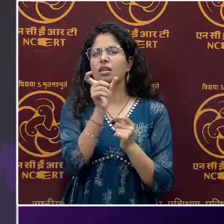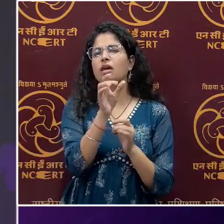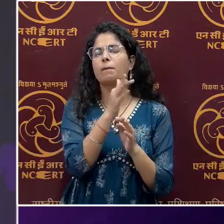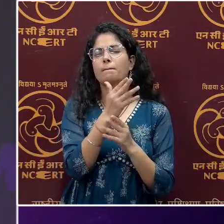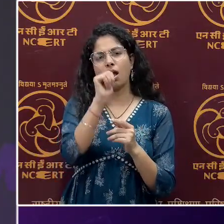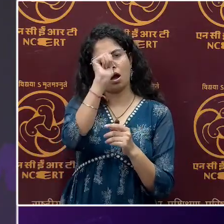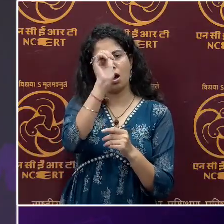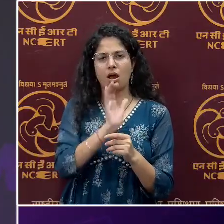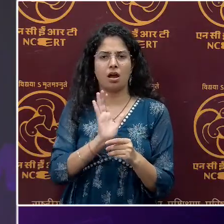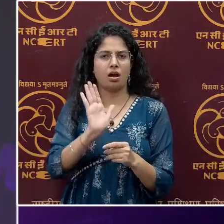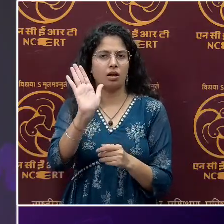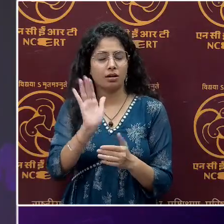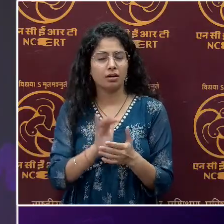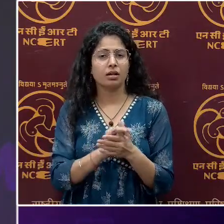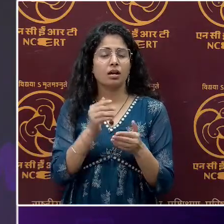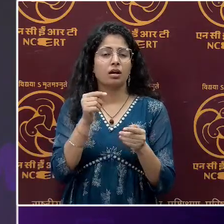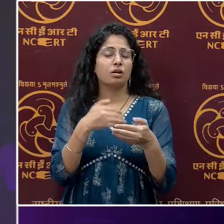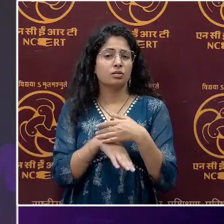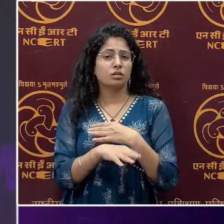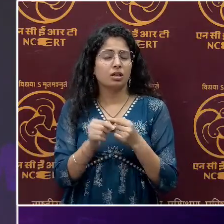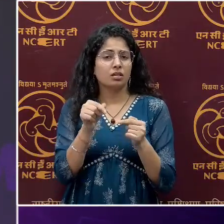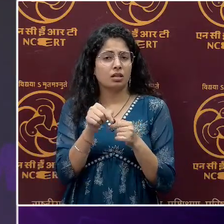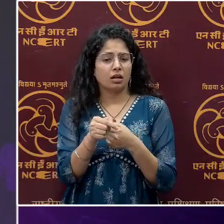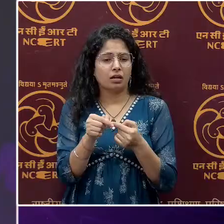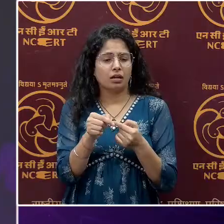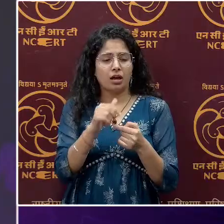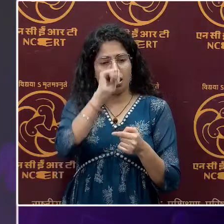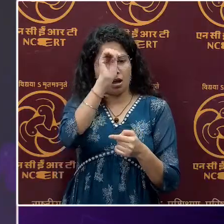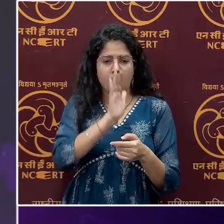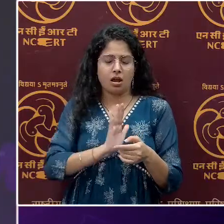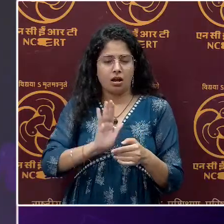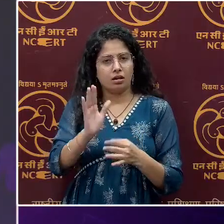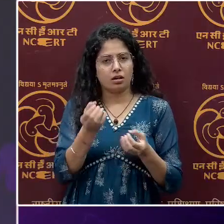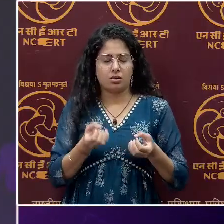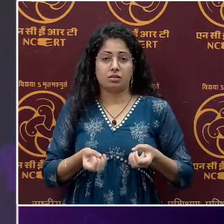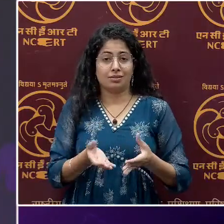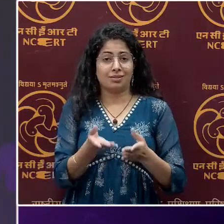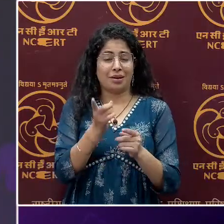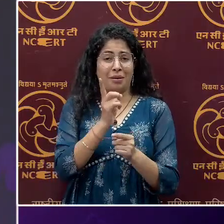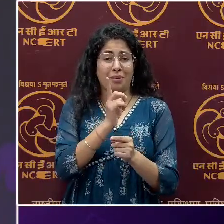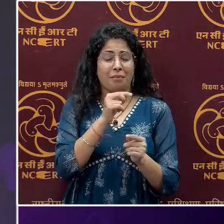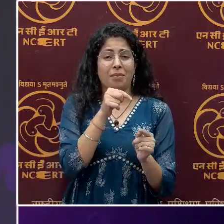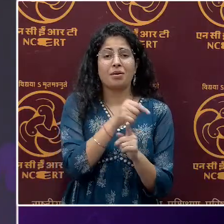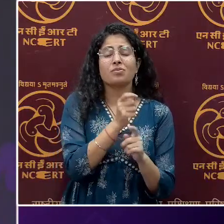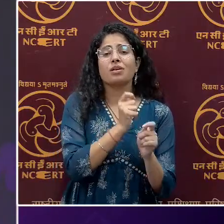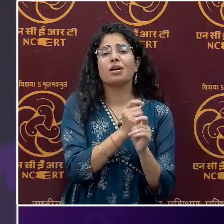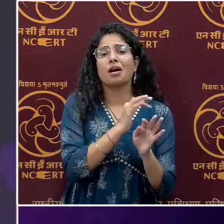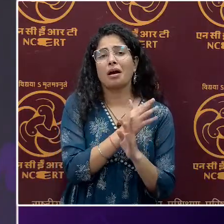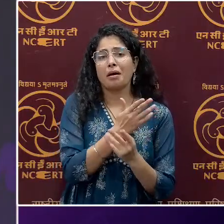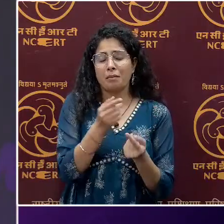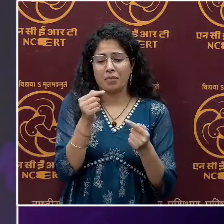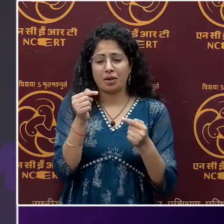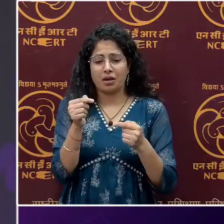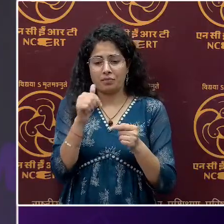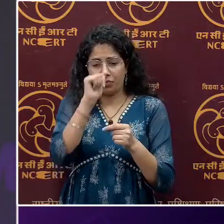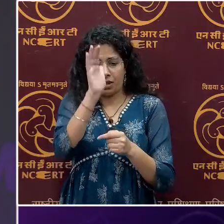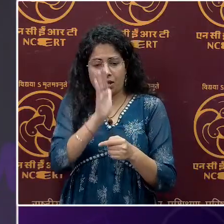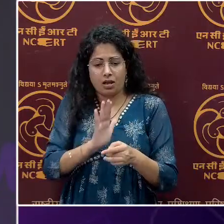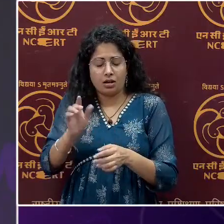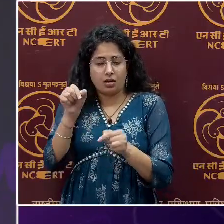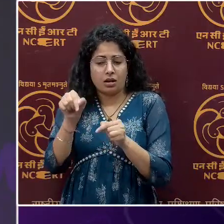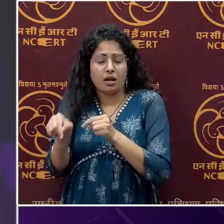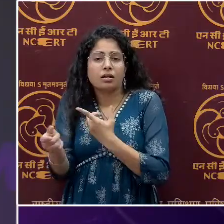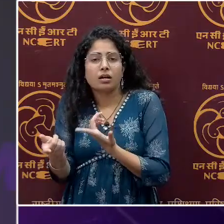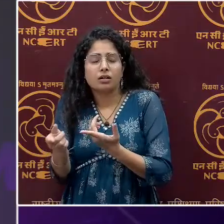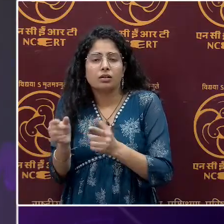company is formed here in India to exploit us, to take our valuables to Britain